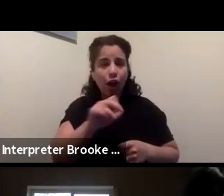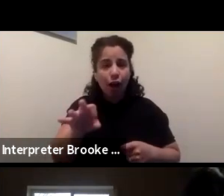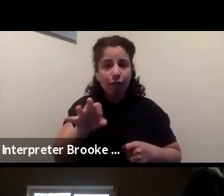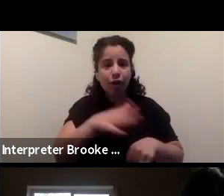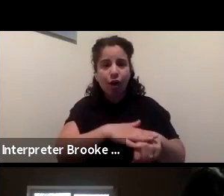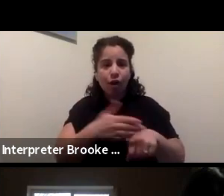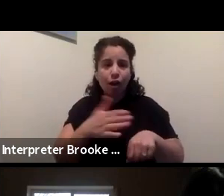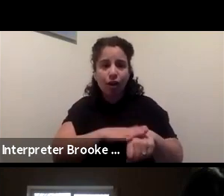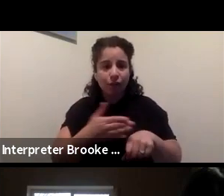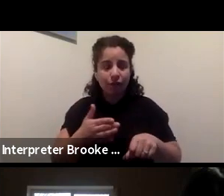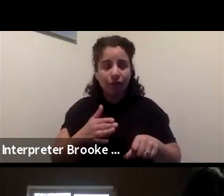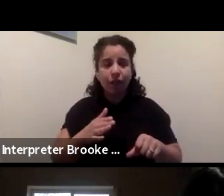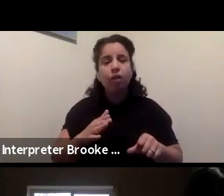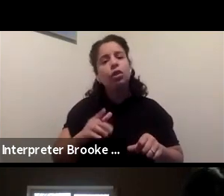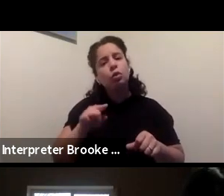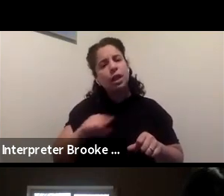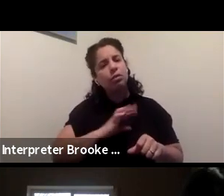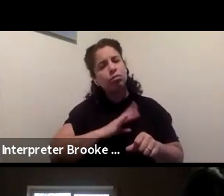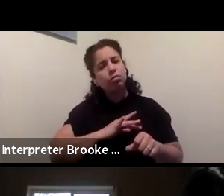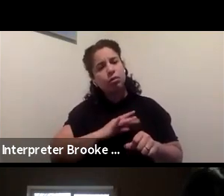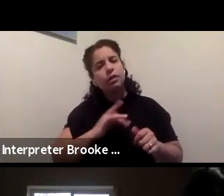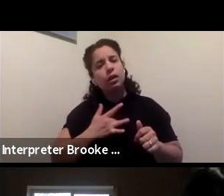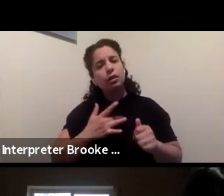allows us our comforts,